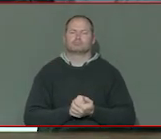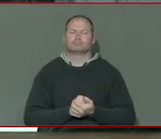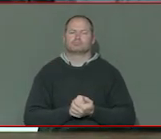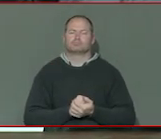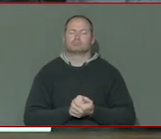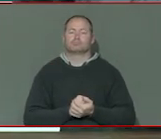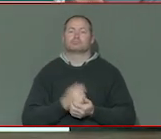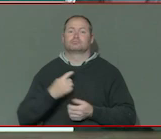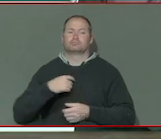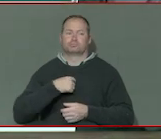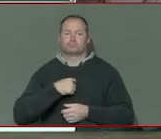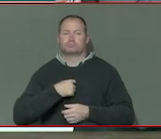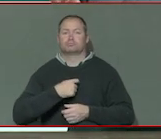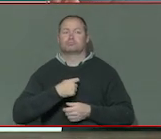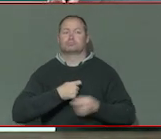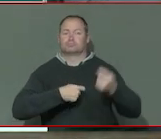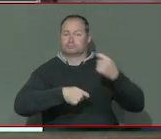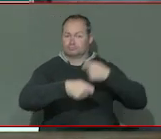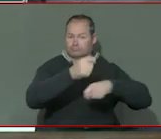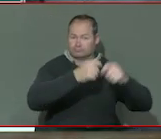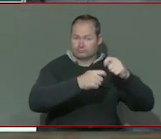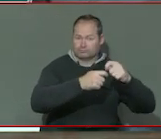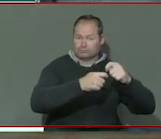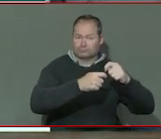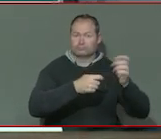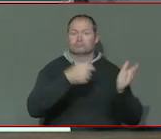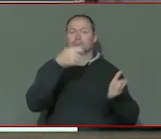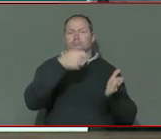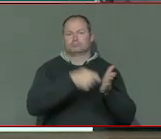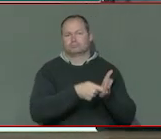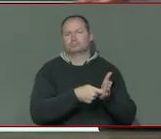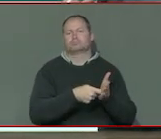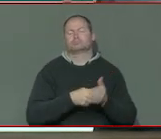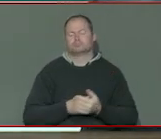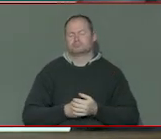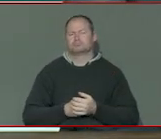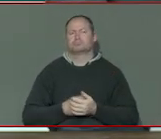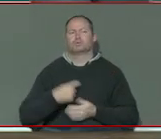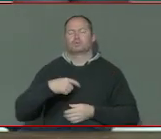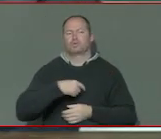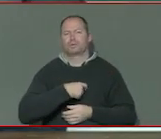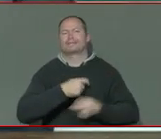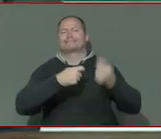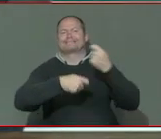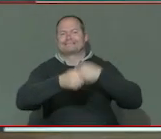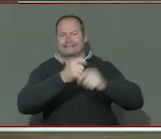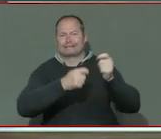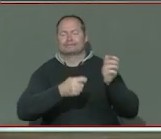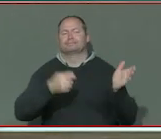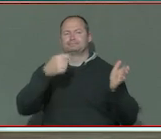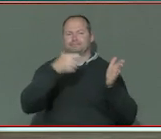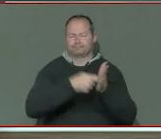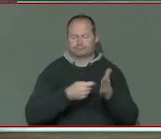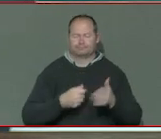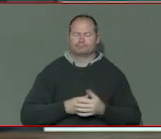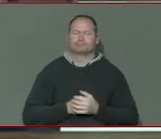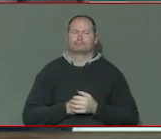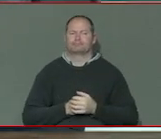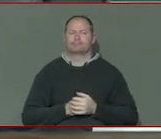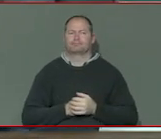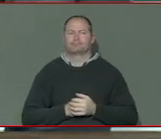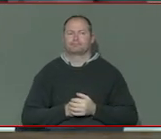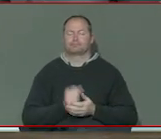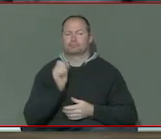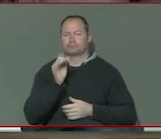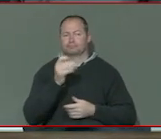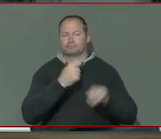We sell to them and we buy from them. All right. So when we sell to them, it will be in our debtors ledger, and when we buy